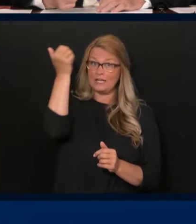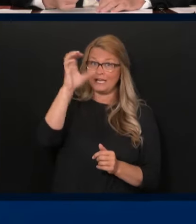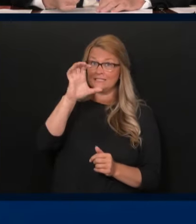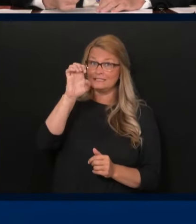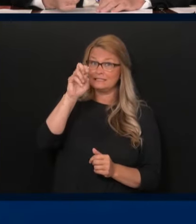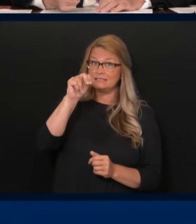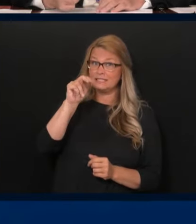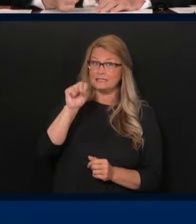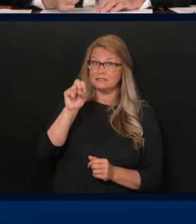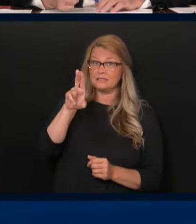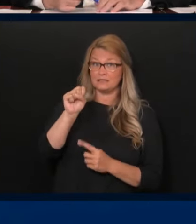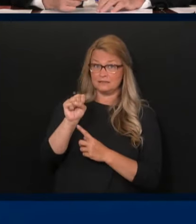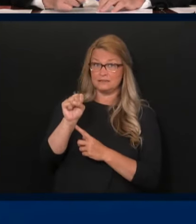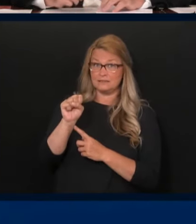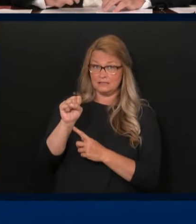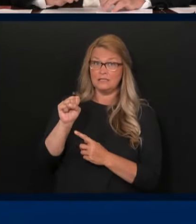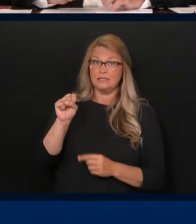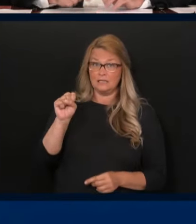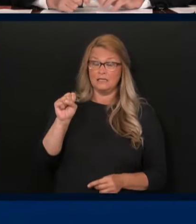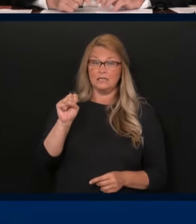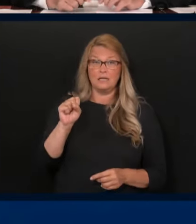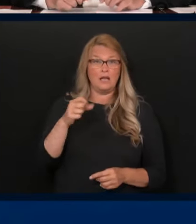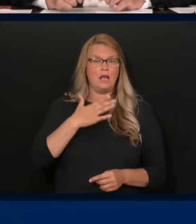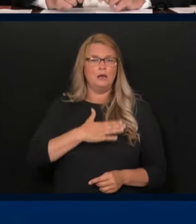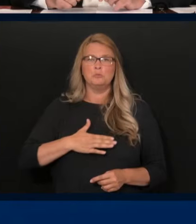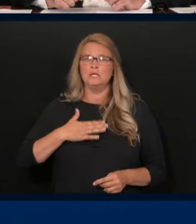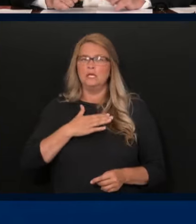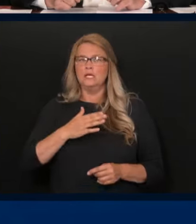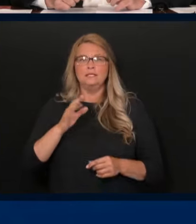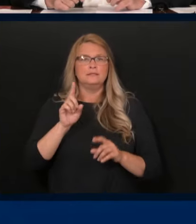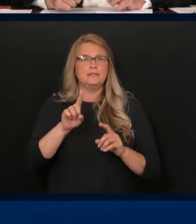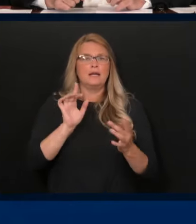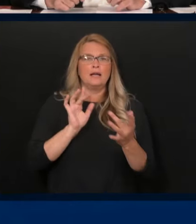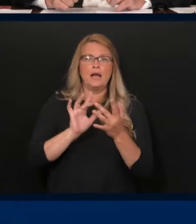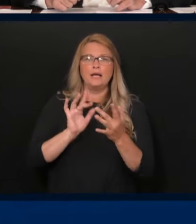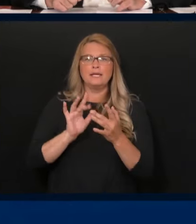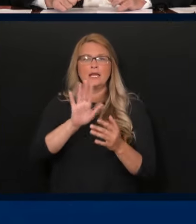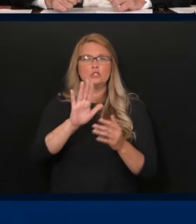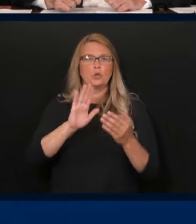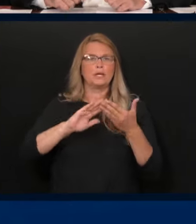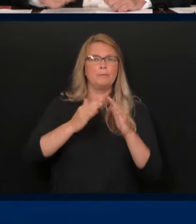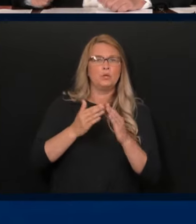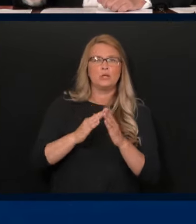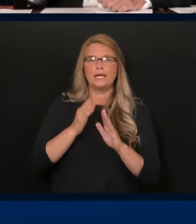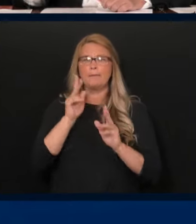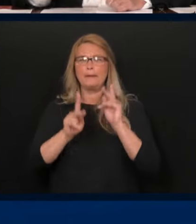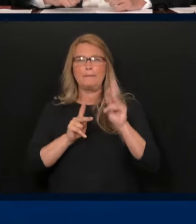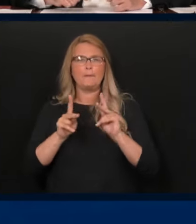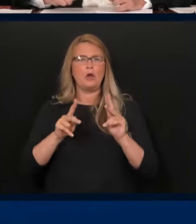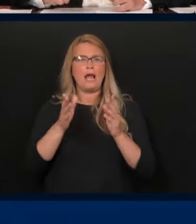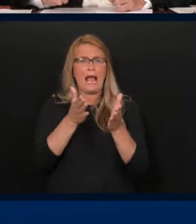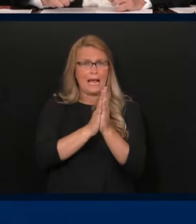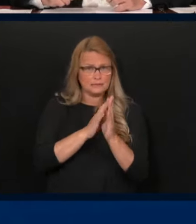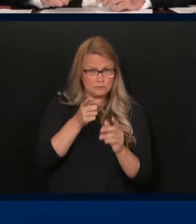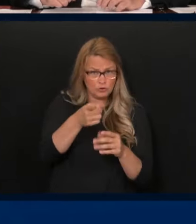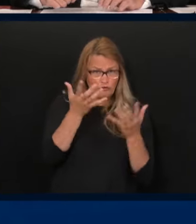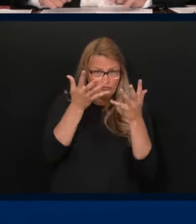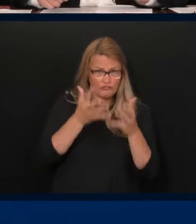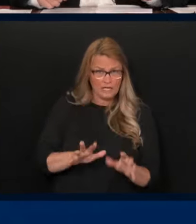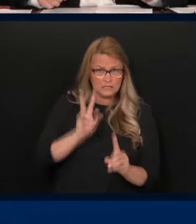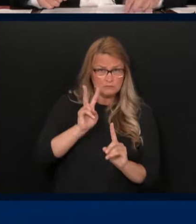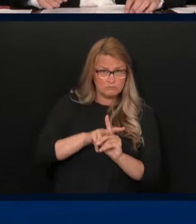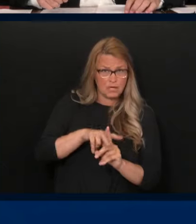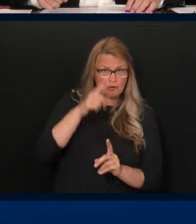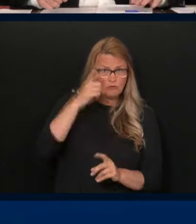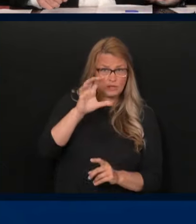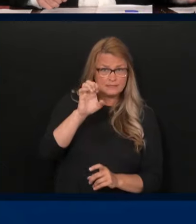to, have some kind of team leaders, community leaders, street leader, whatever it may be. Please get yourself